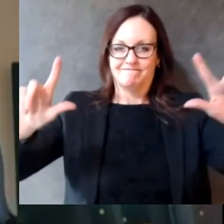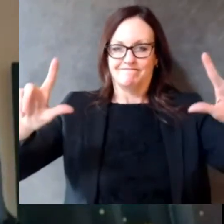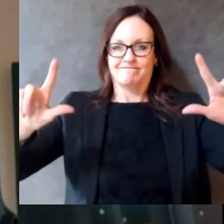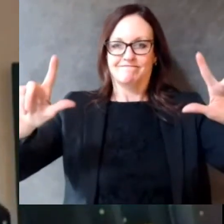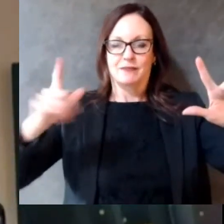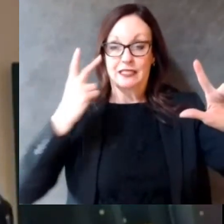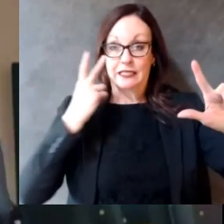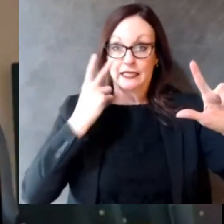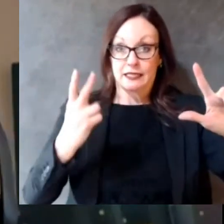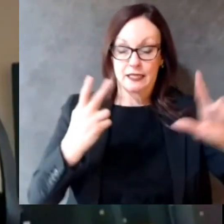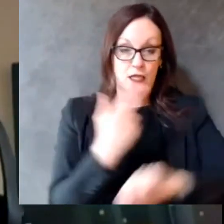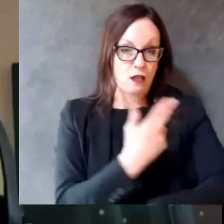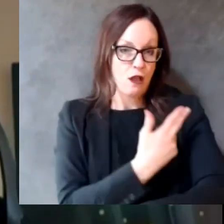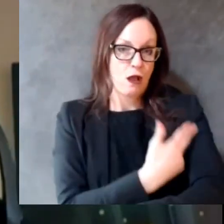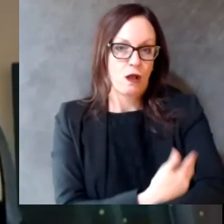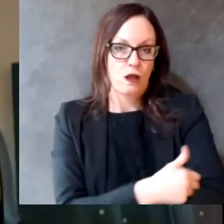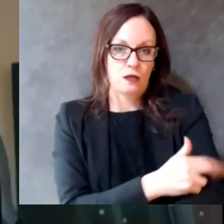too.